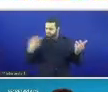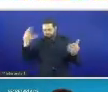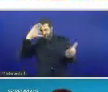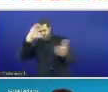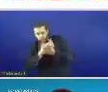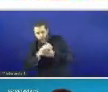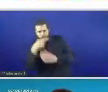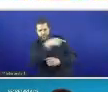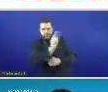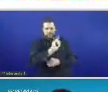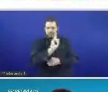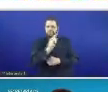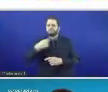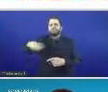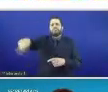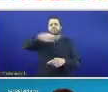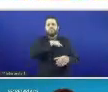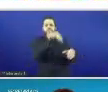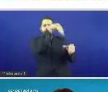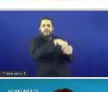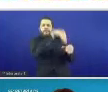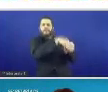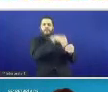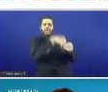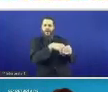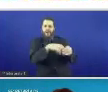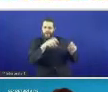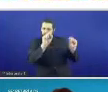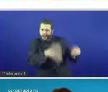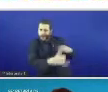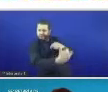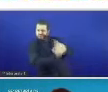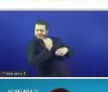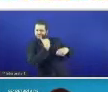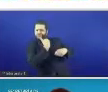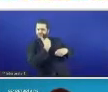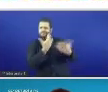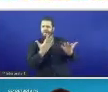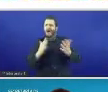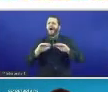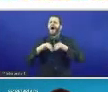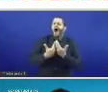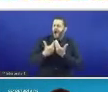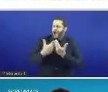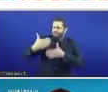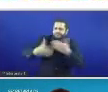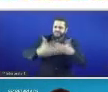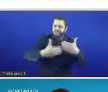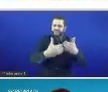and flawed. Therefore, the role of feminist movements, women's movements,